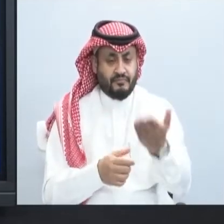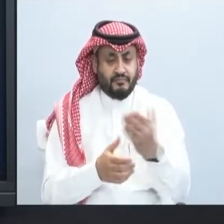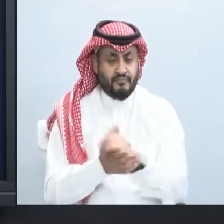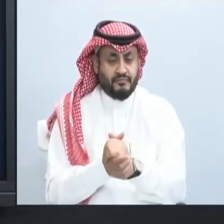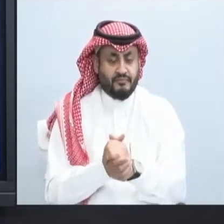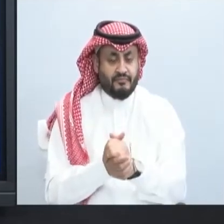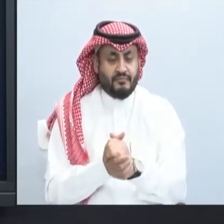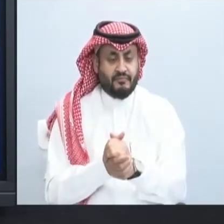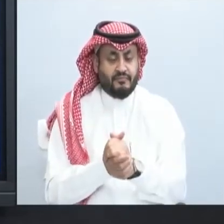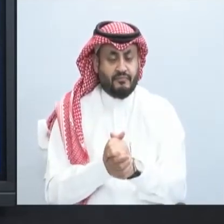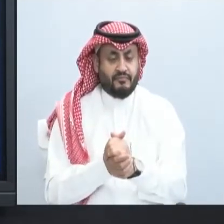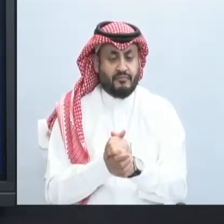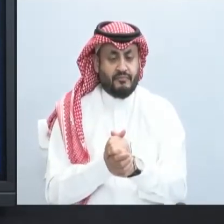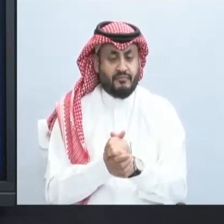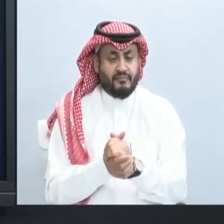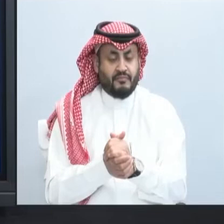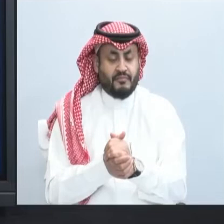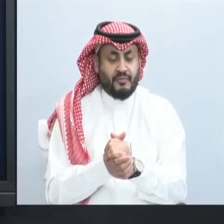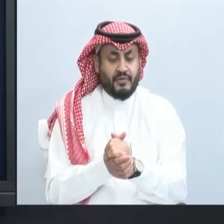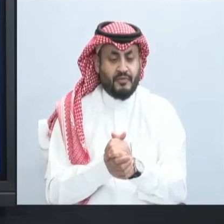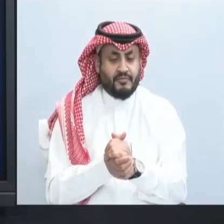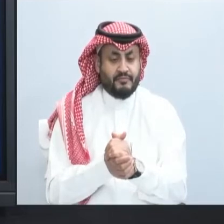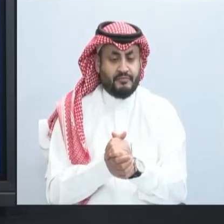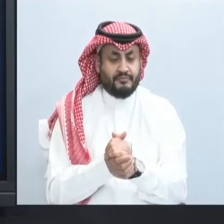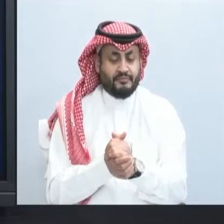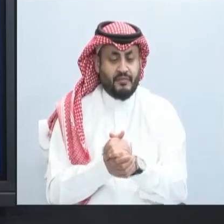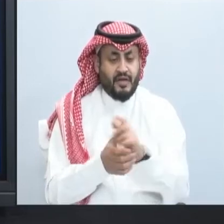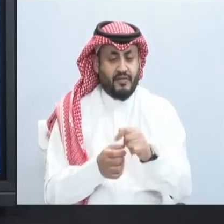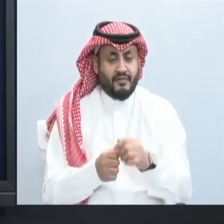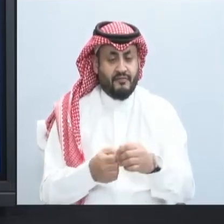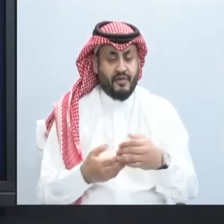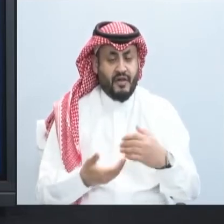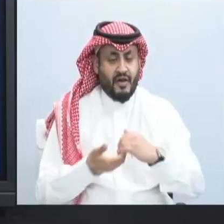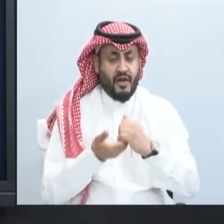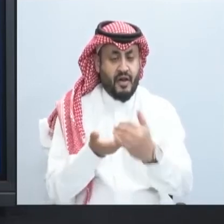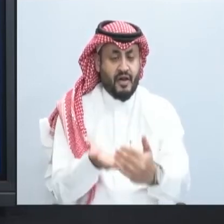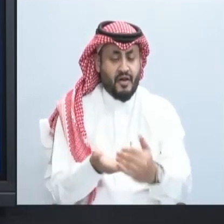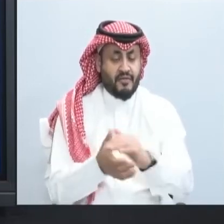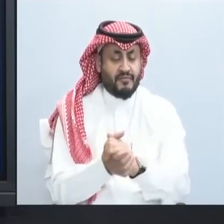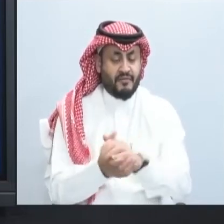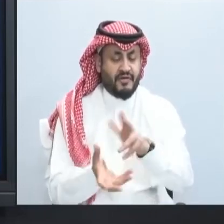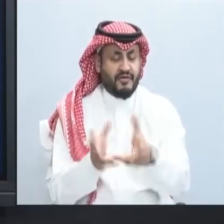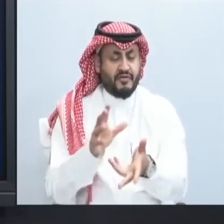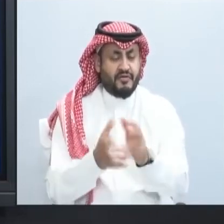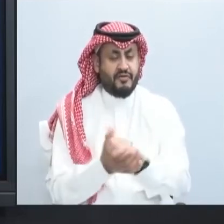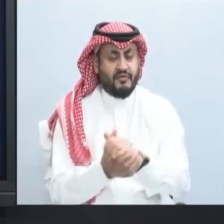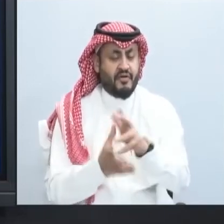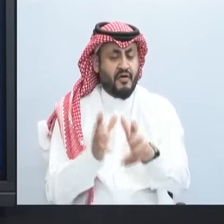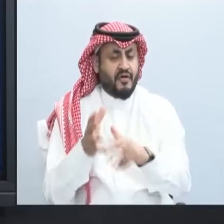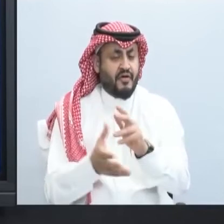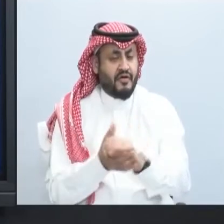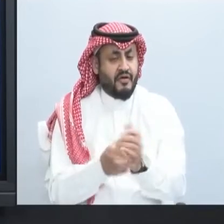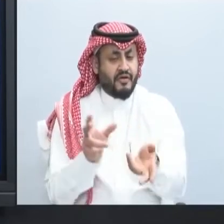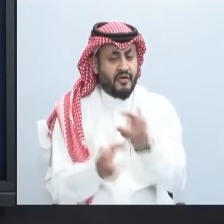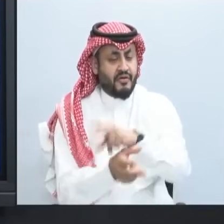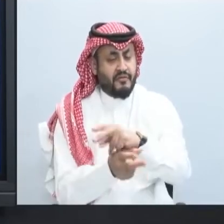here inside these circles. This is will help us to change the story from something